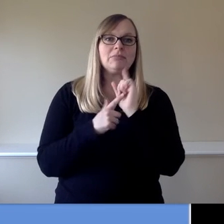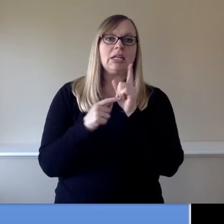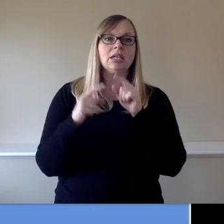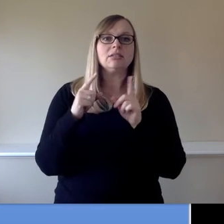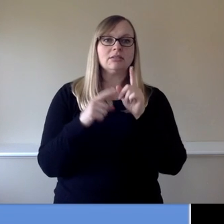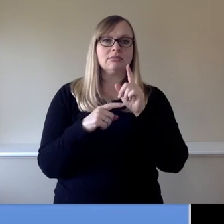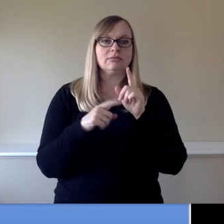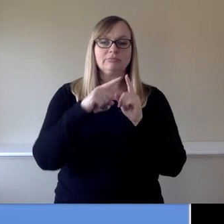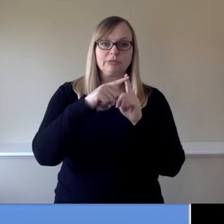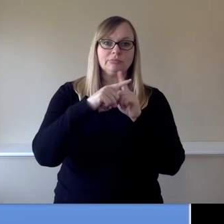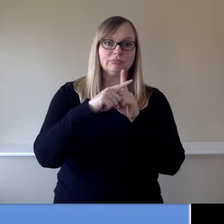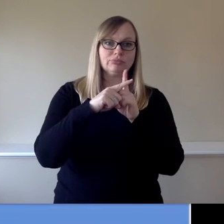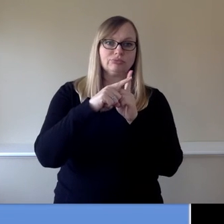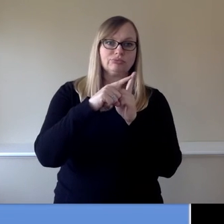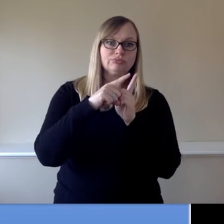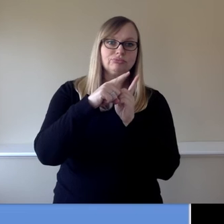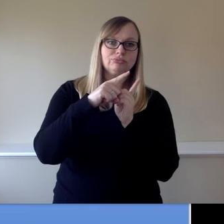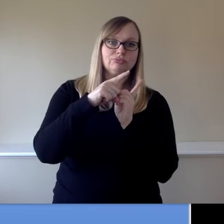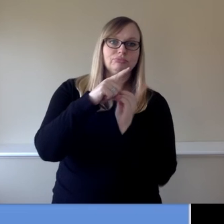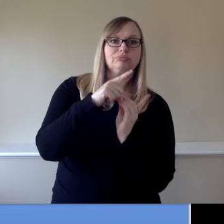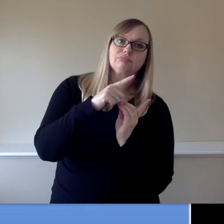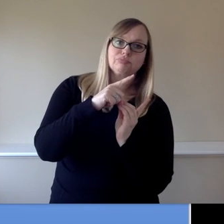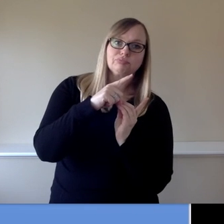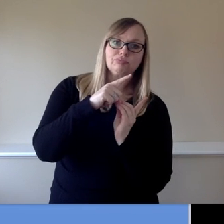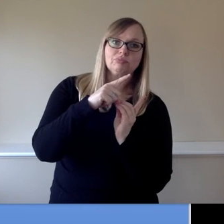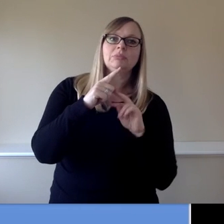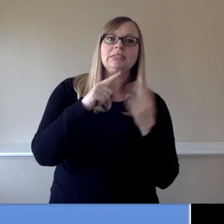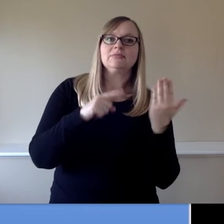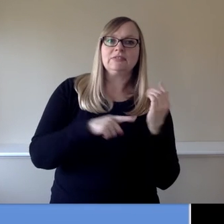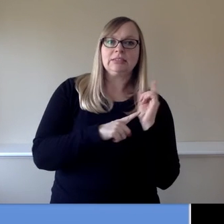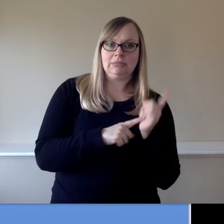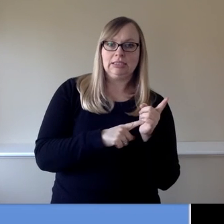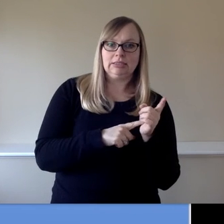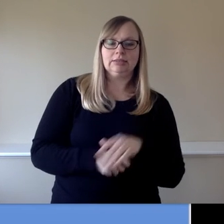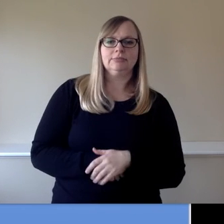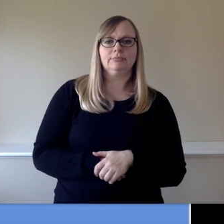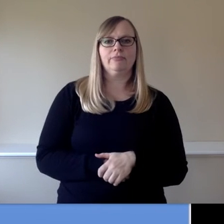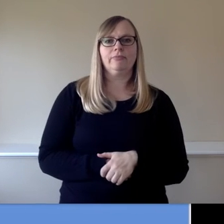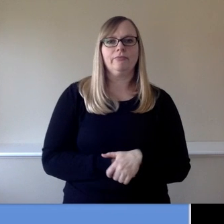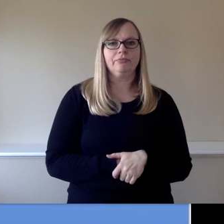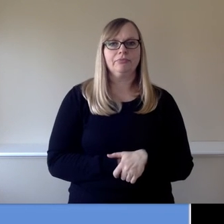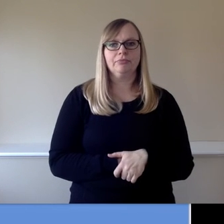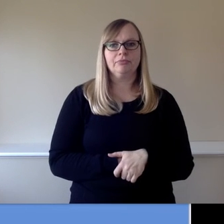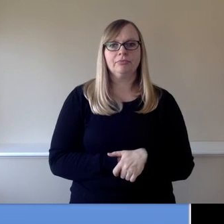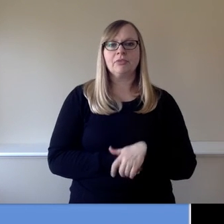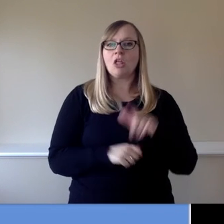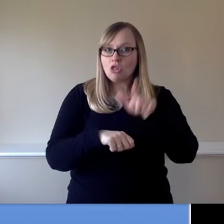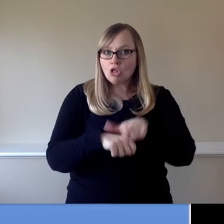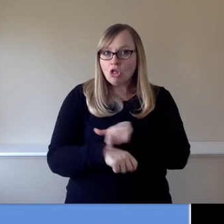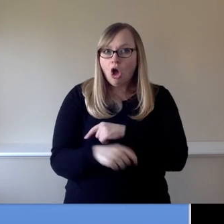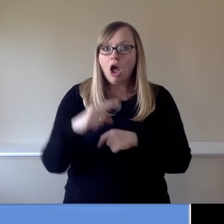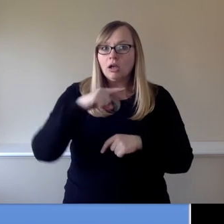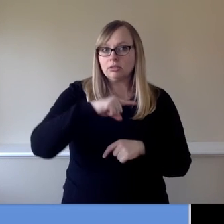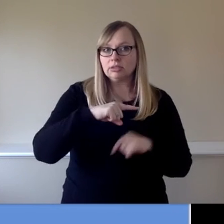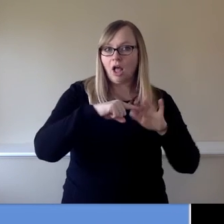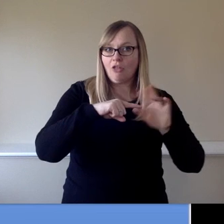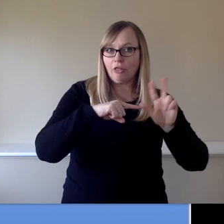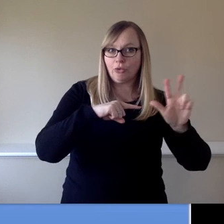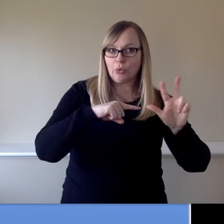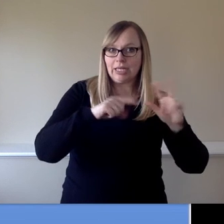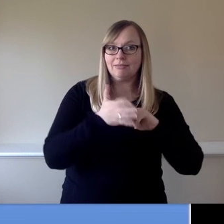notice, the shorthand is just barely past the 1. We know that it's the 1 o'clock hour. The long hand is on the 3, which